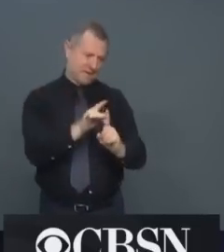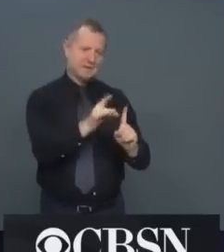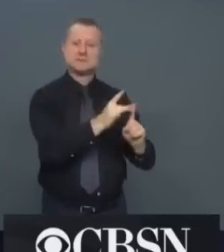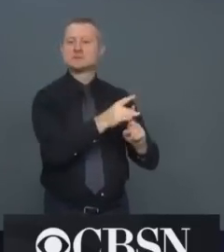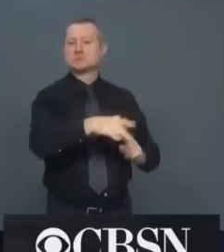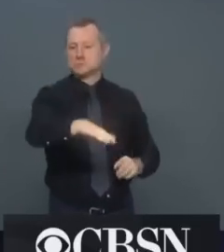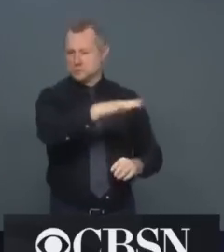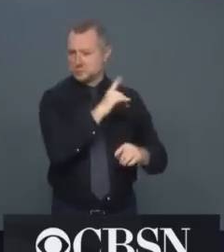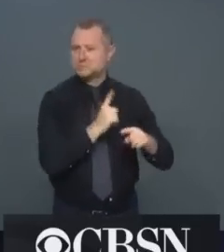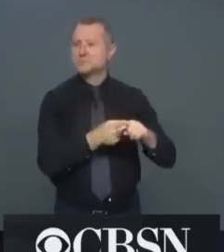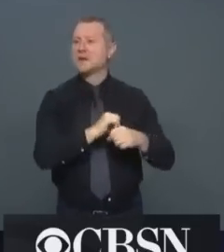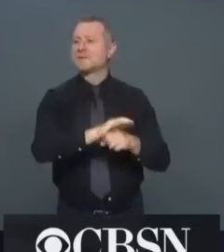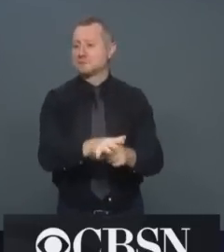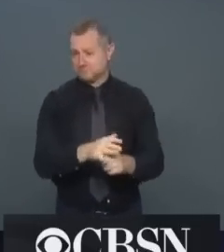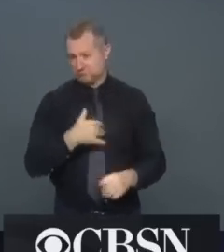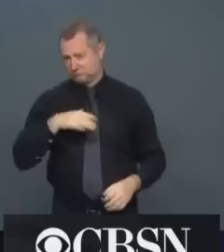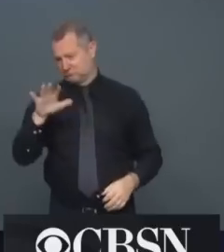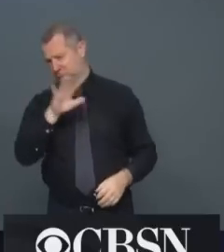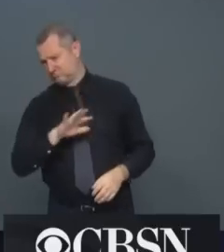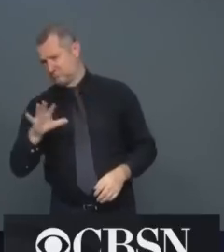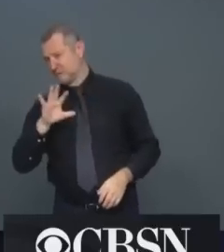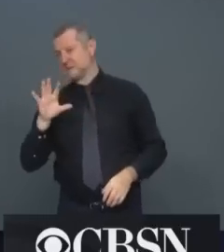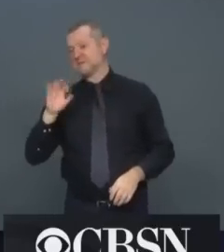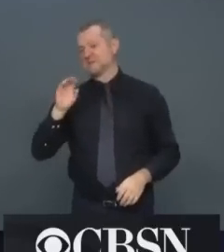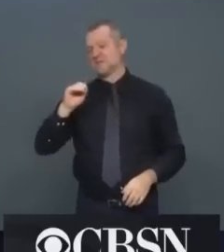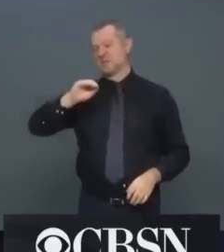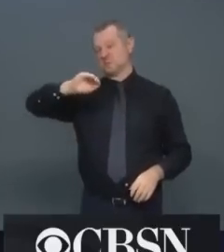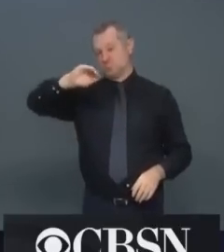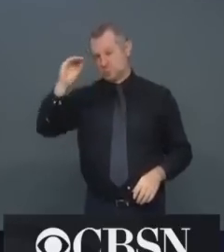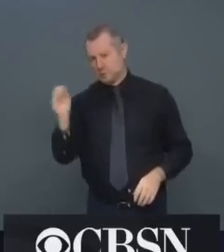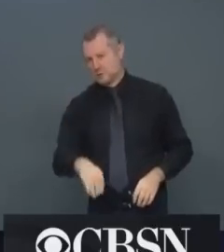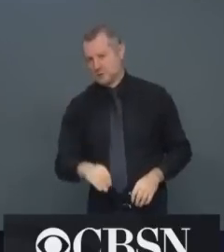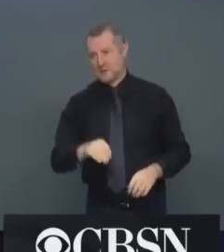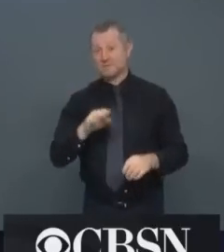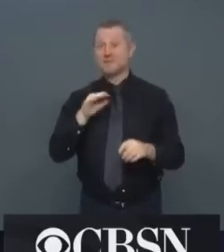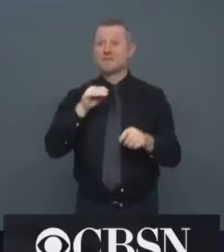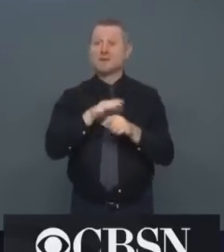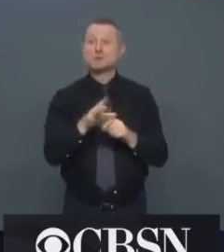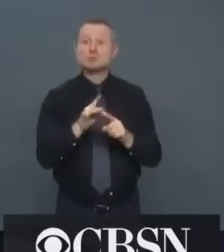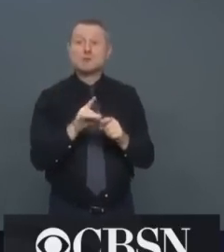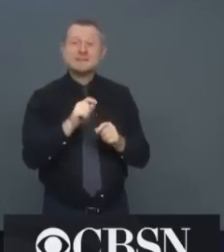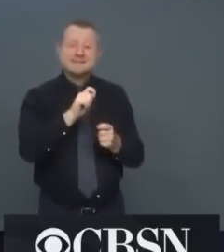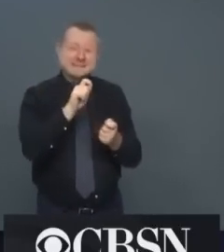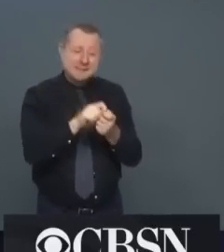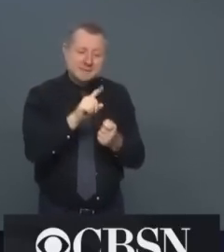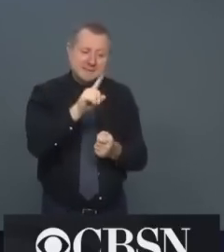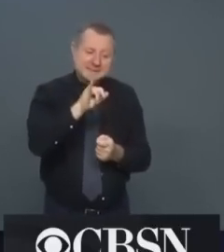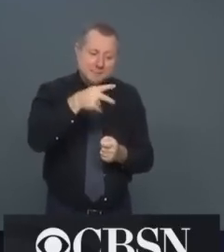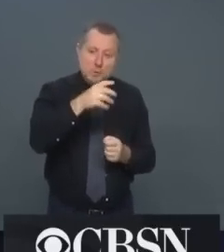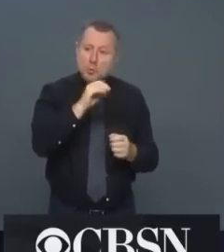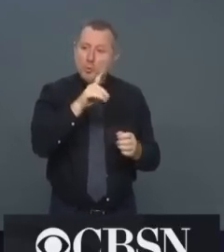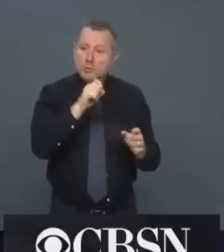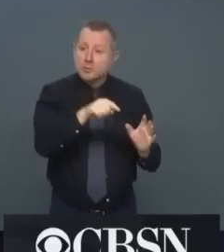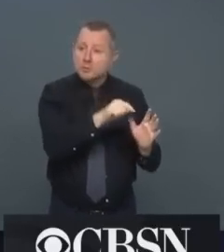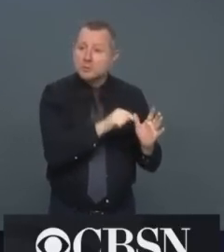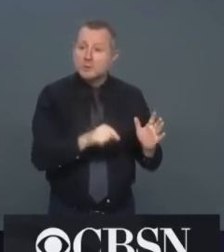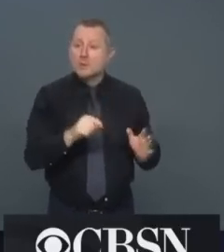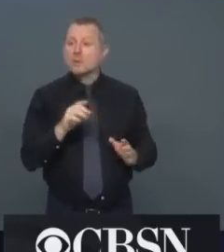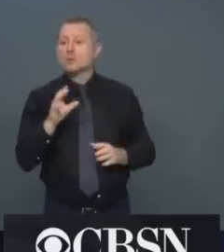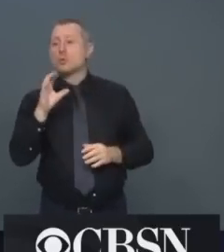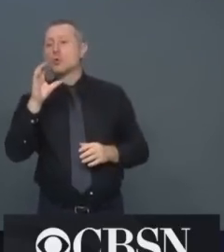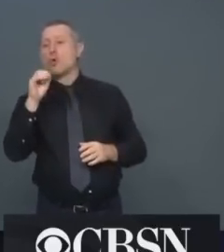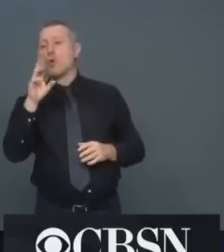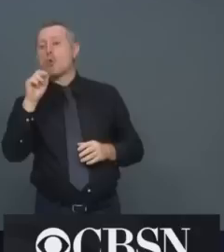about 50% in some of those zip codes. Corona, Queens, the overall infection rate in New York City is